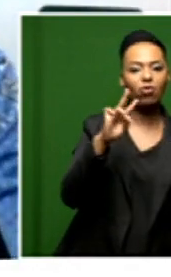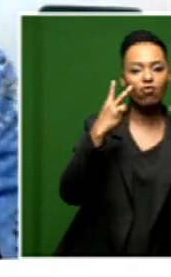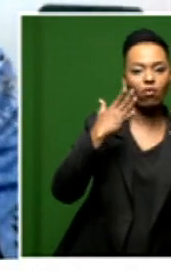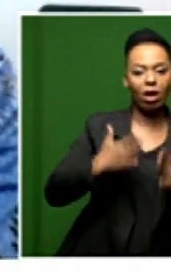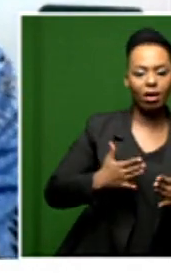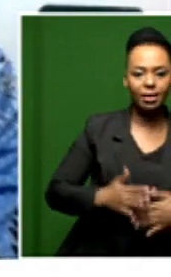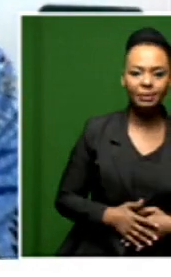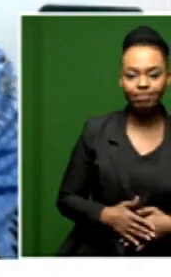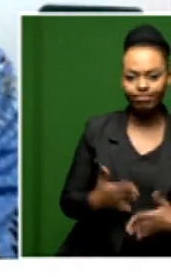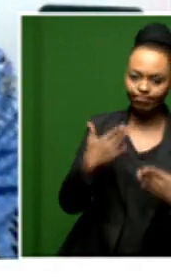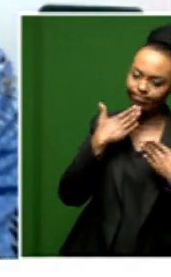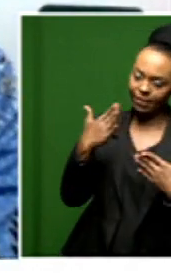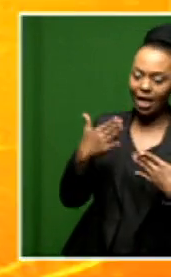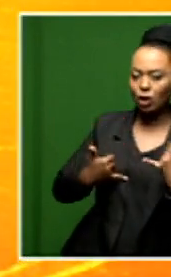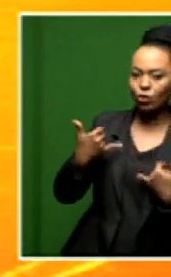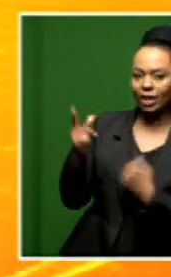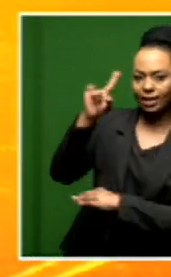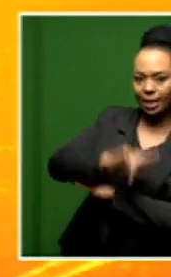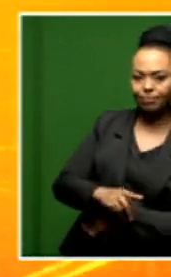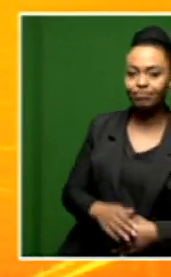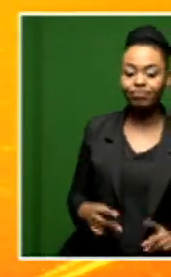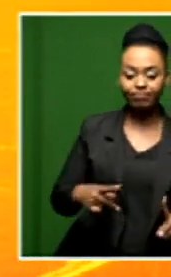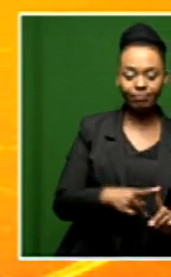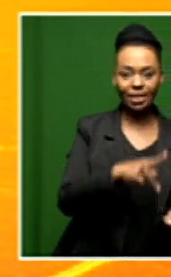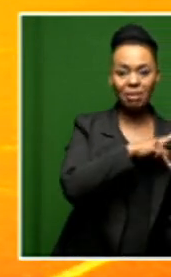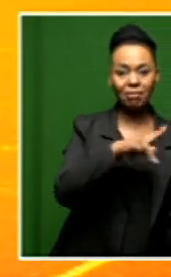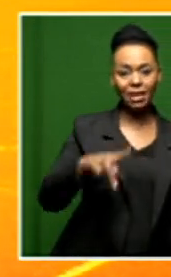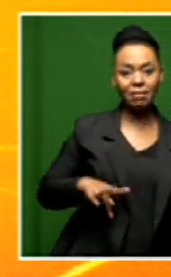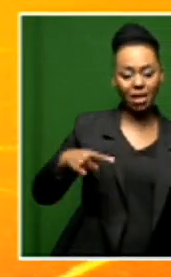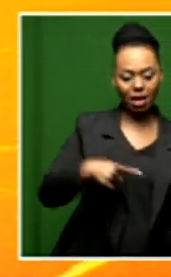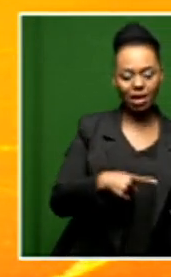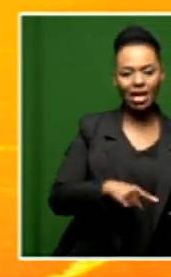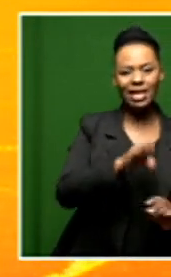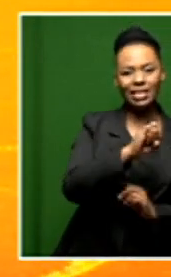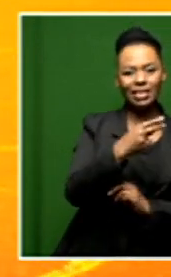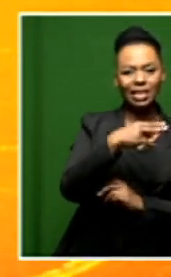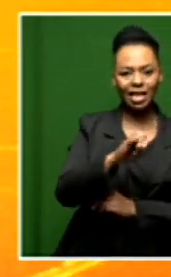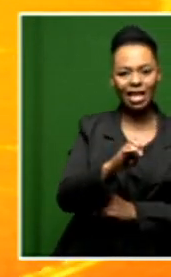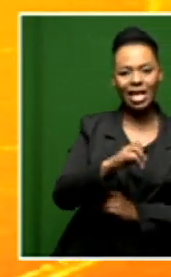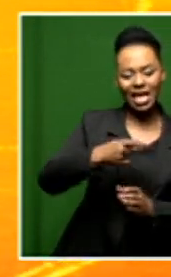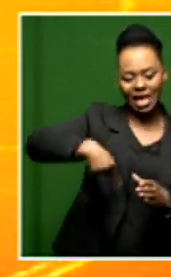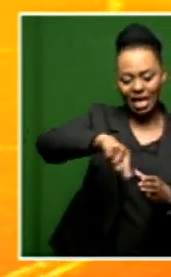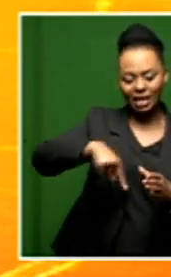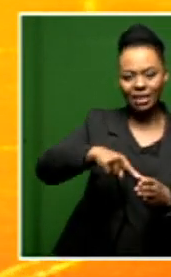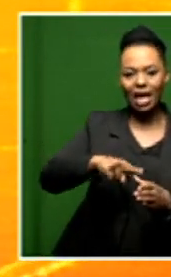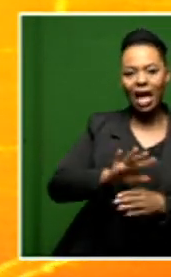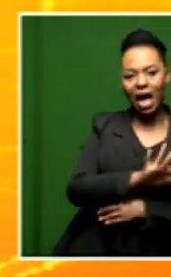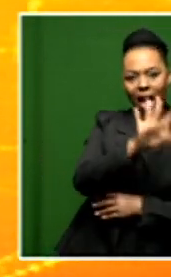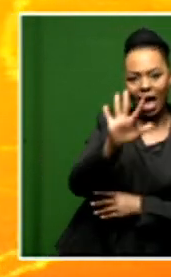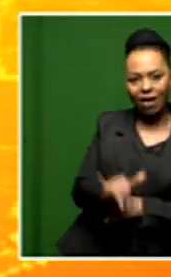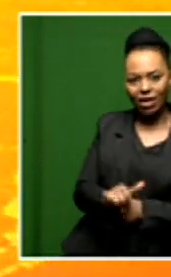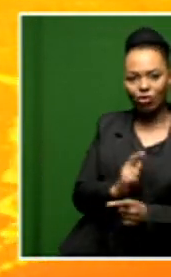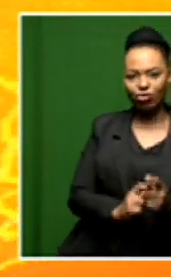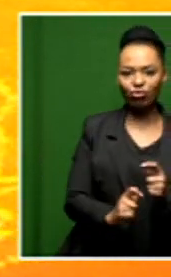you. Indeed, thank you. To have a great day. Now, that was KwaZulu-Natal Premier Sihle Zikalala telling us more about the Intra-African Trade Fair that is taking place in Durban